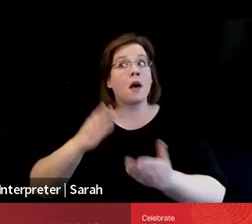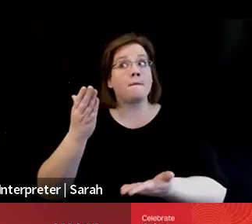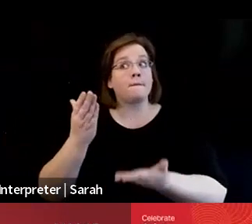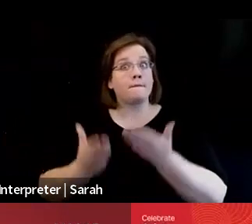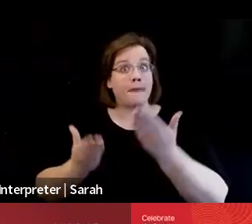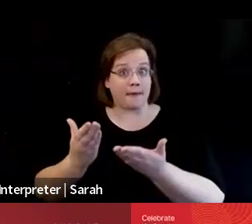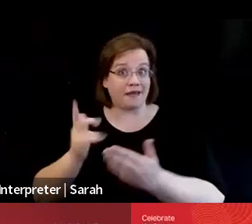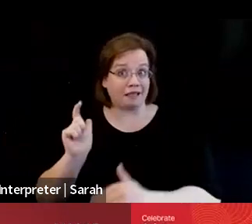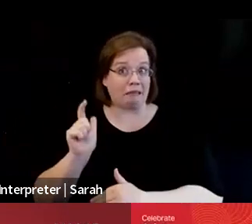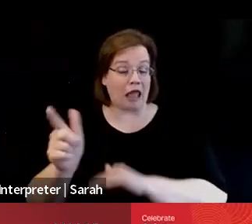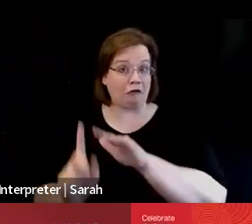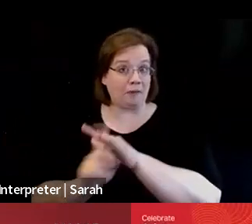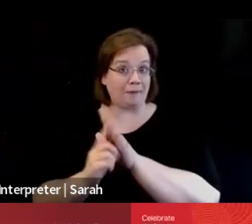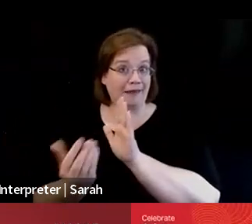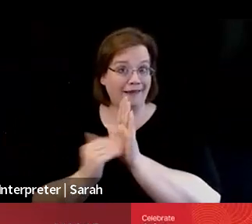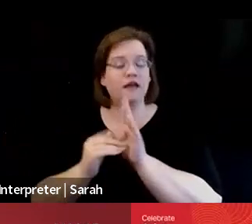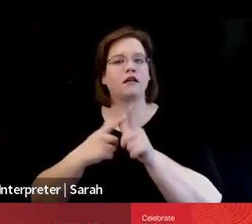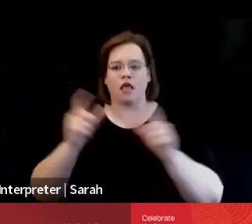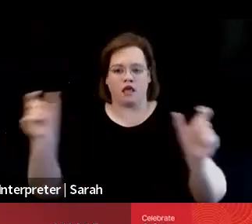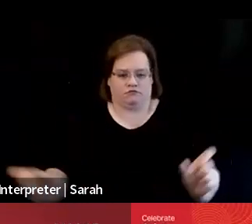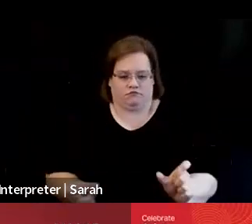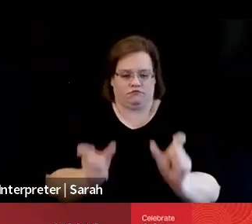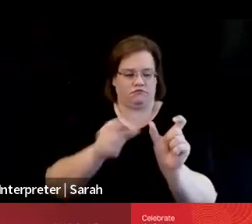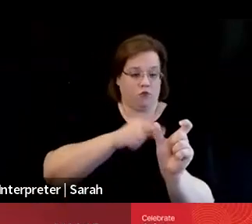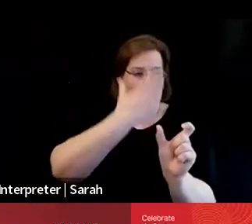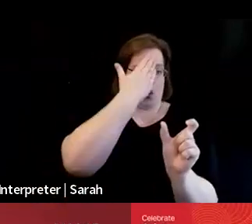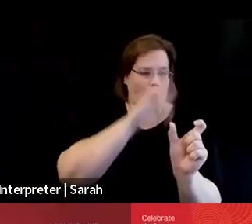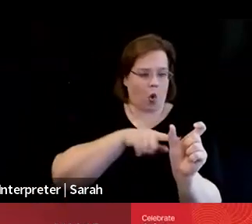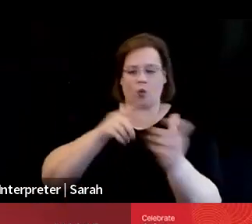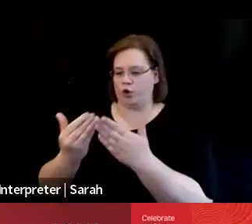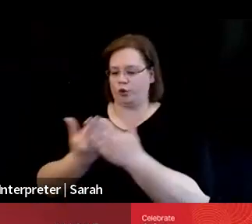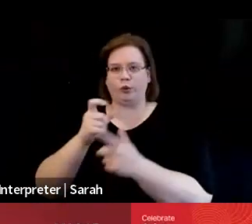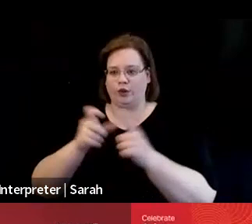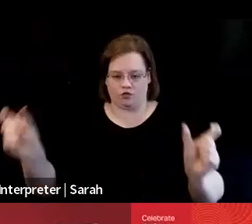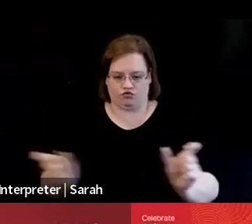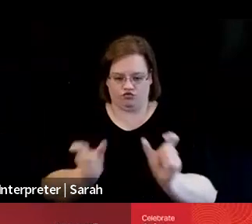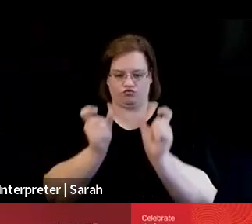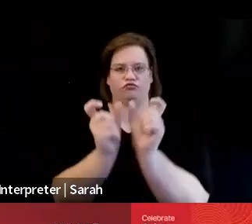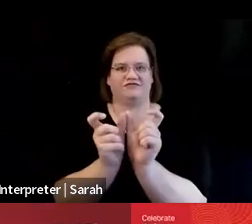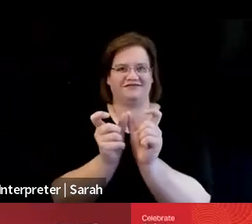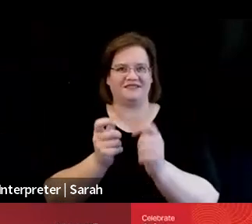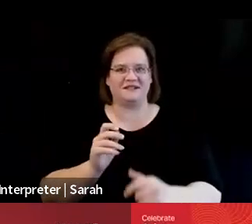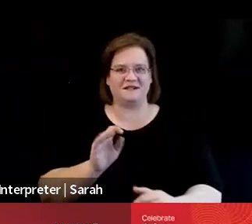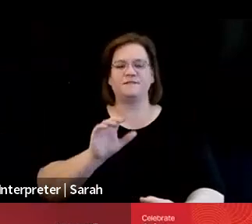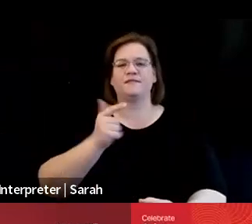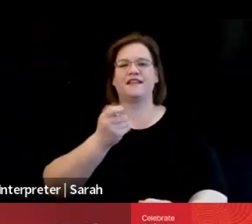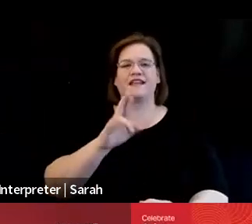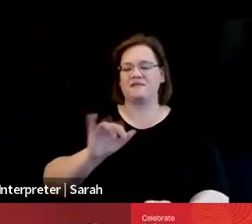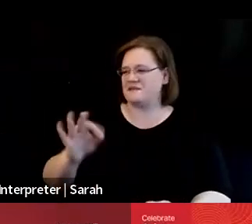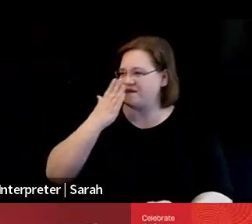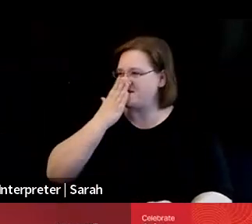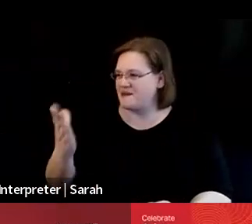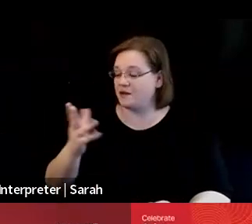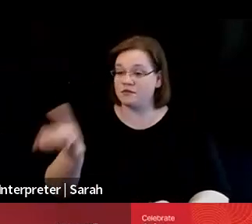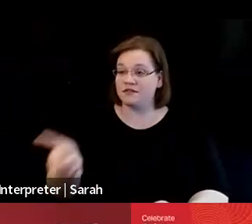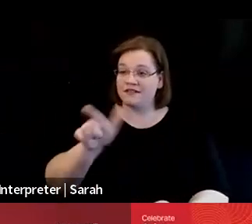it to the words that they understand. So I'll stop there. Thank you so much. Dave, why don't you share your thoughts on some of the